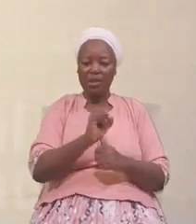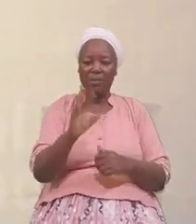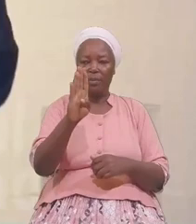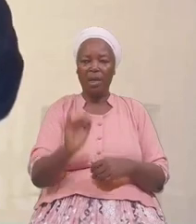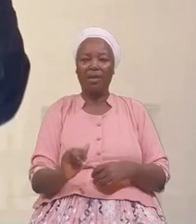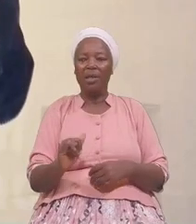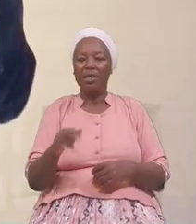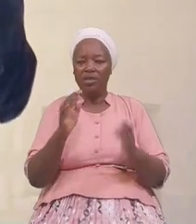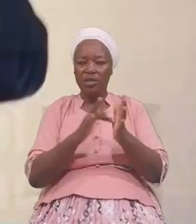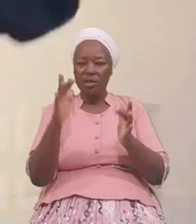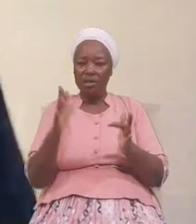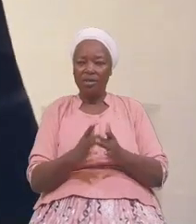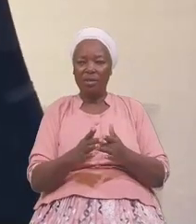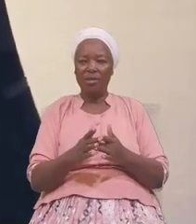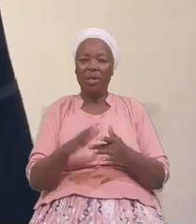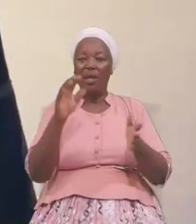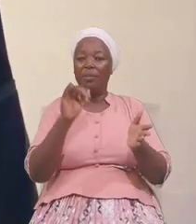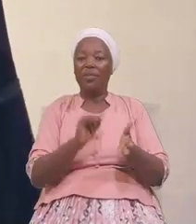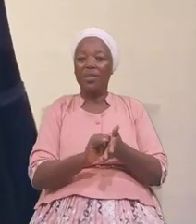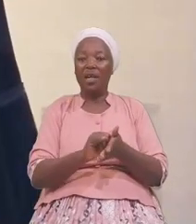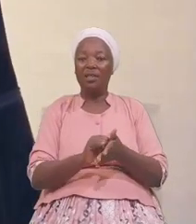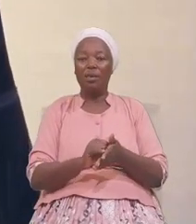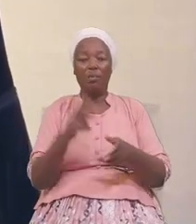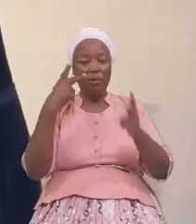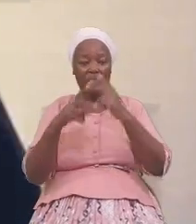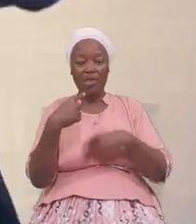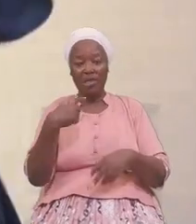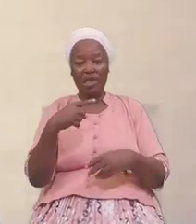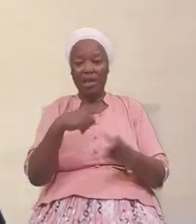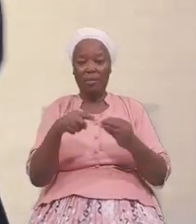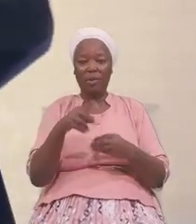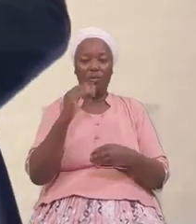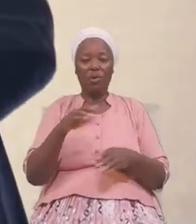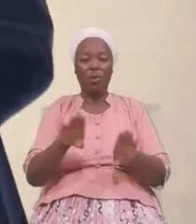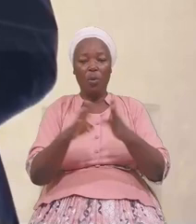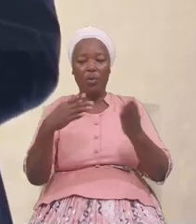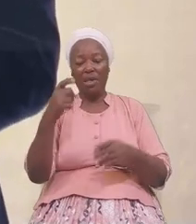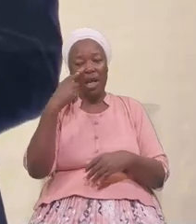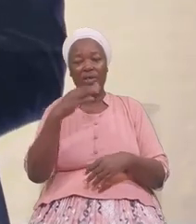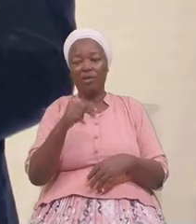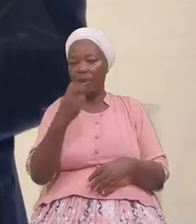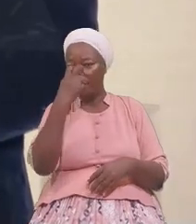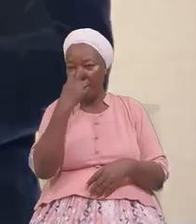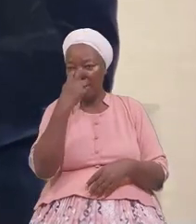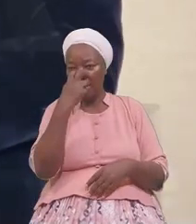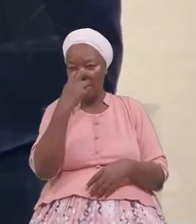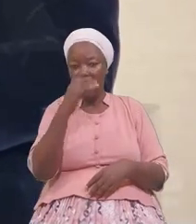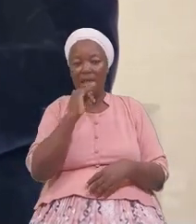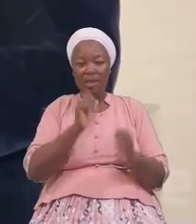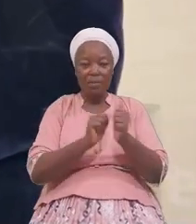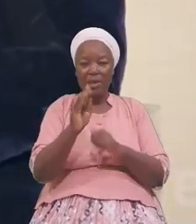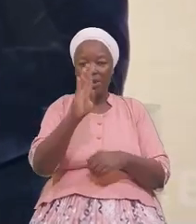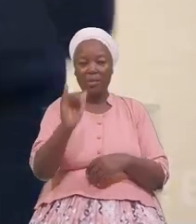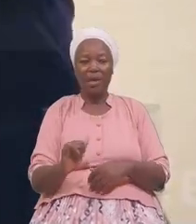by. Jesus, that the prophet said will open the eyes of the blind, is